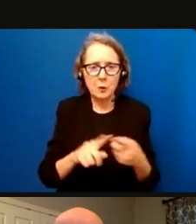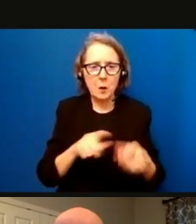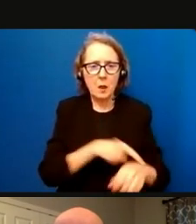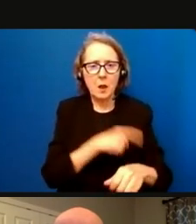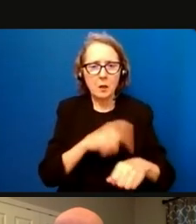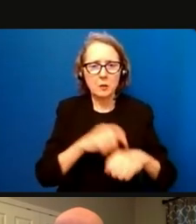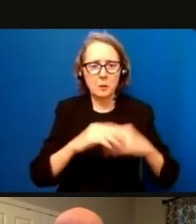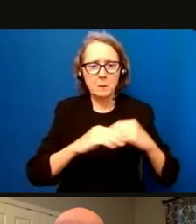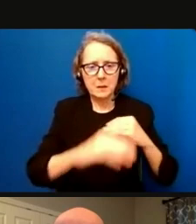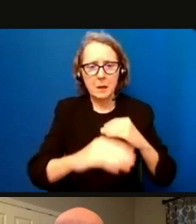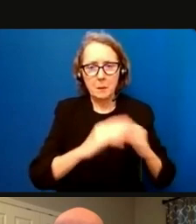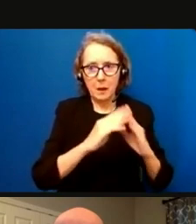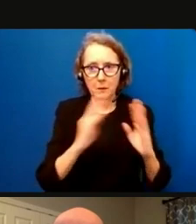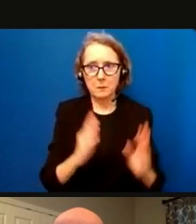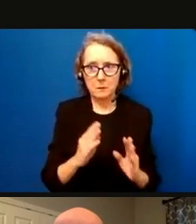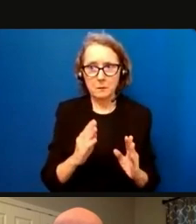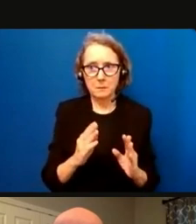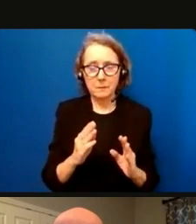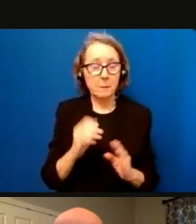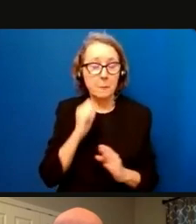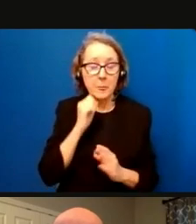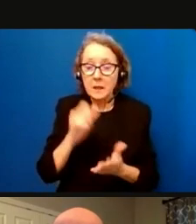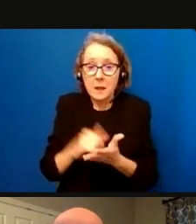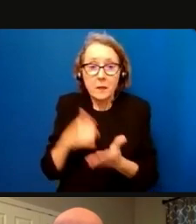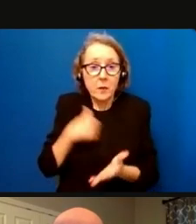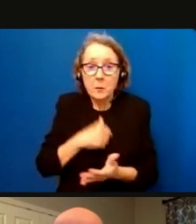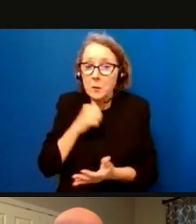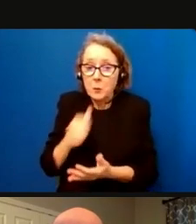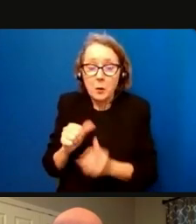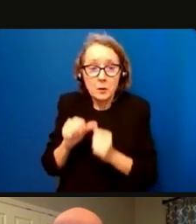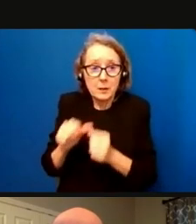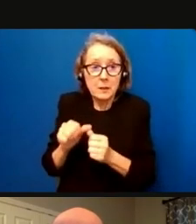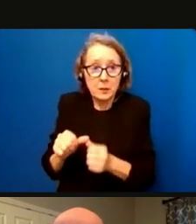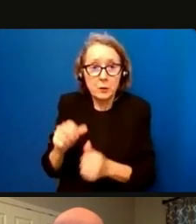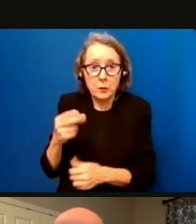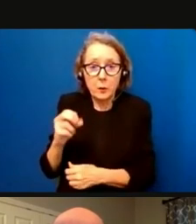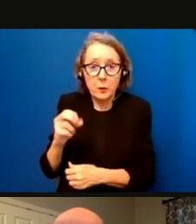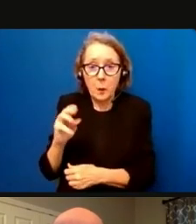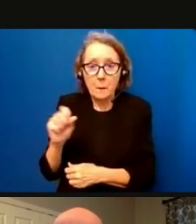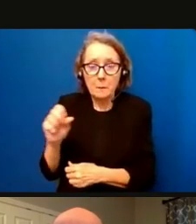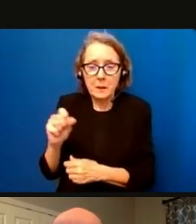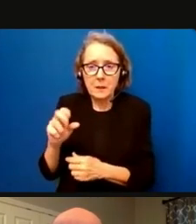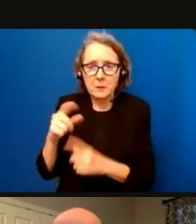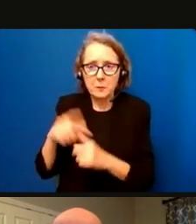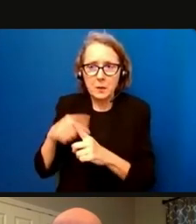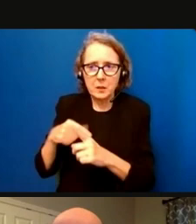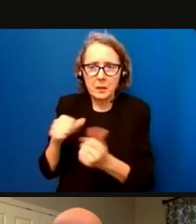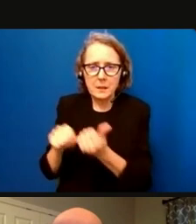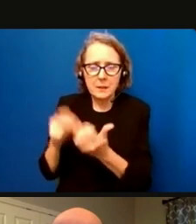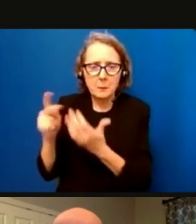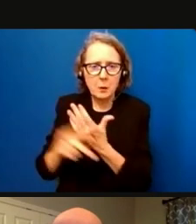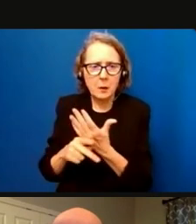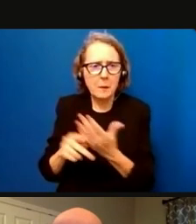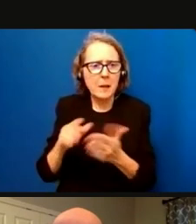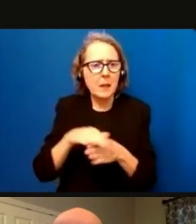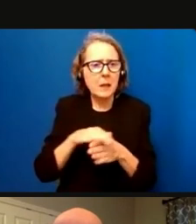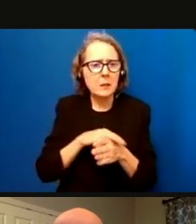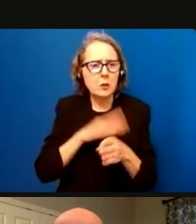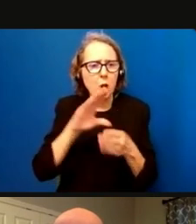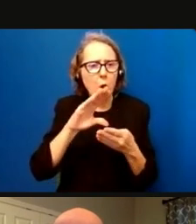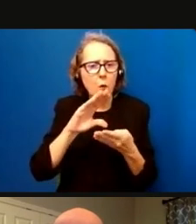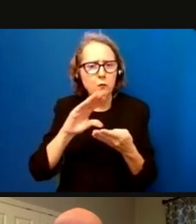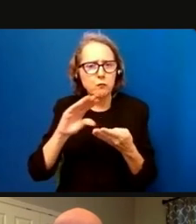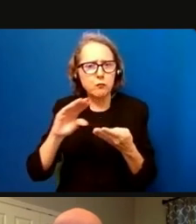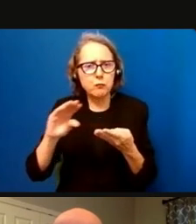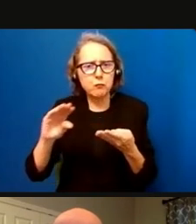housing. It's not that we won't continue the Homeless Rental Assistance Program. It is a slow phase out of this. We